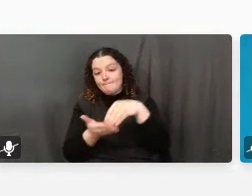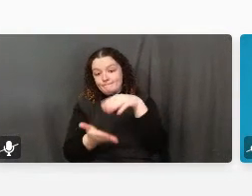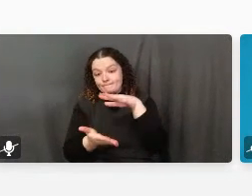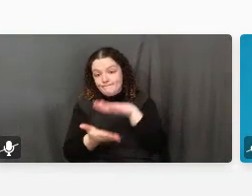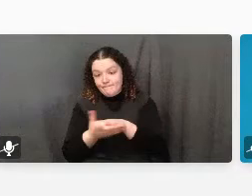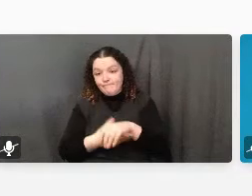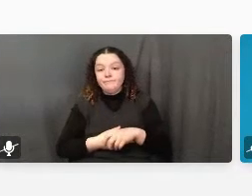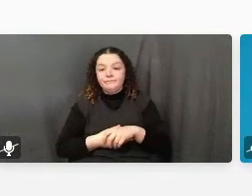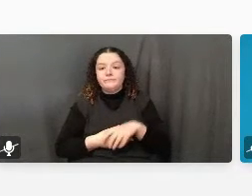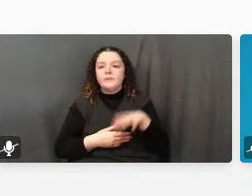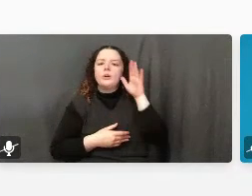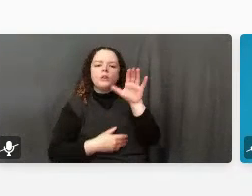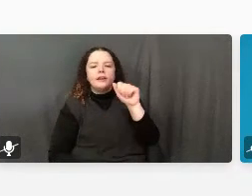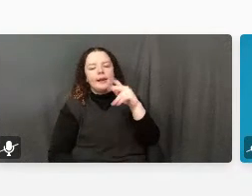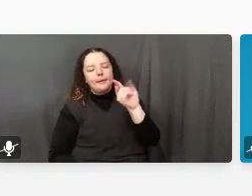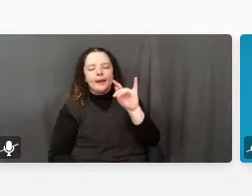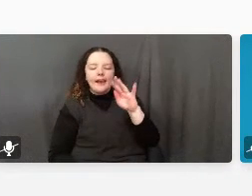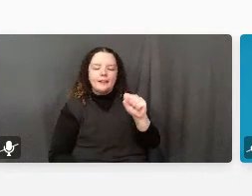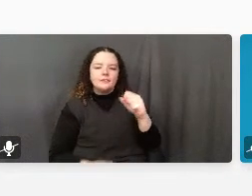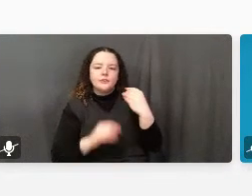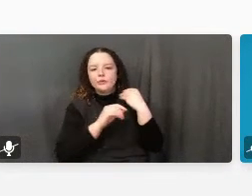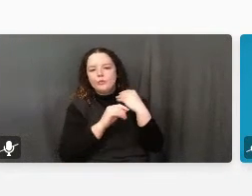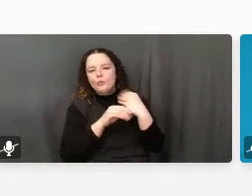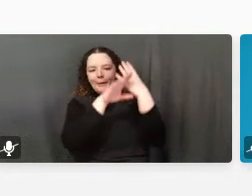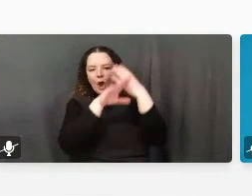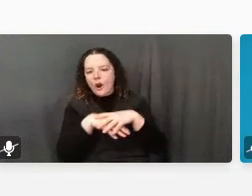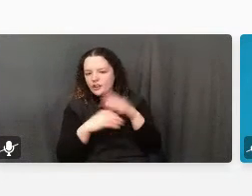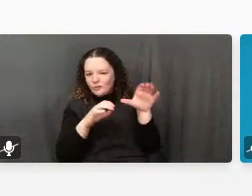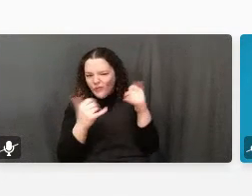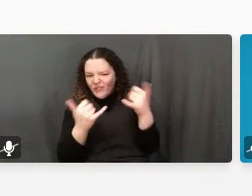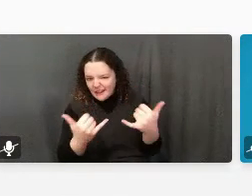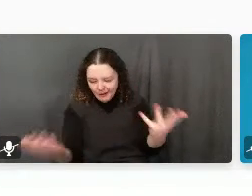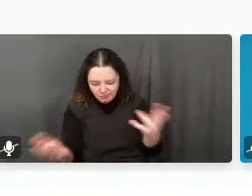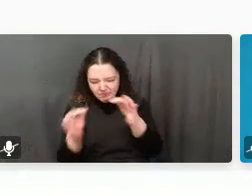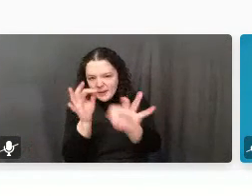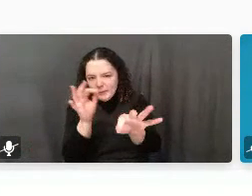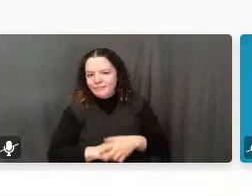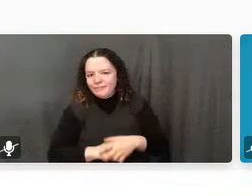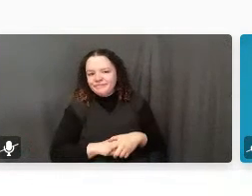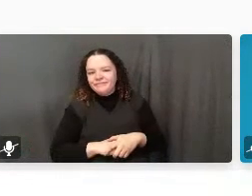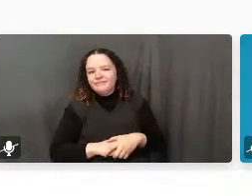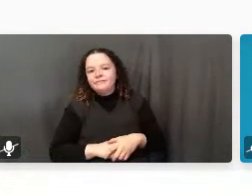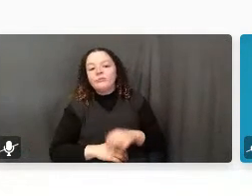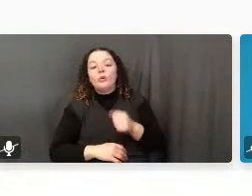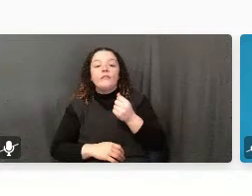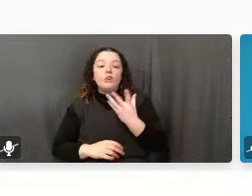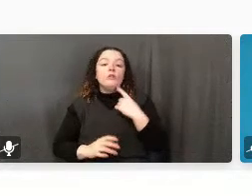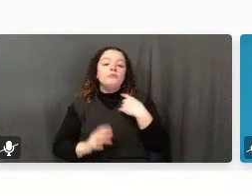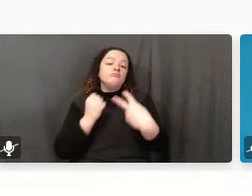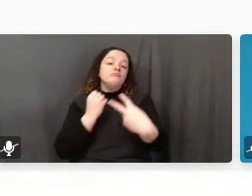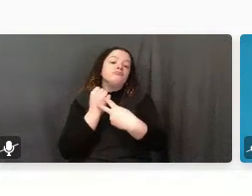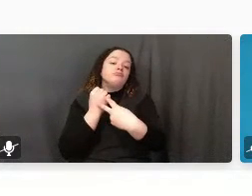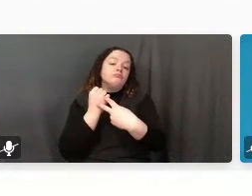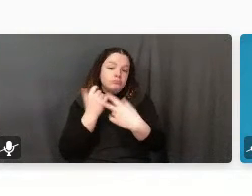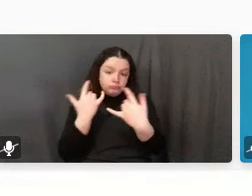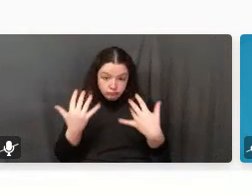do campaigns webinar again for simplicity since we're doing that today here. It will take a second to save. And then